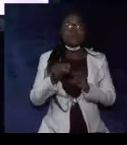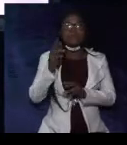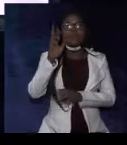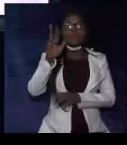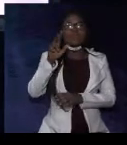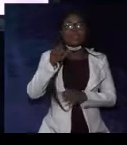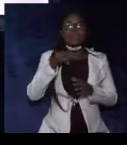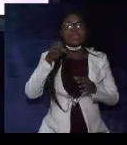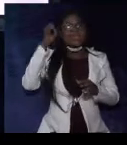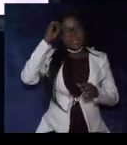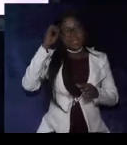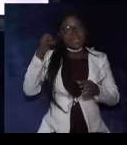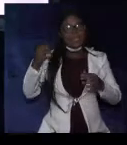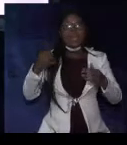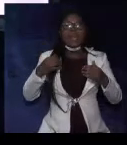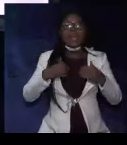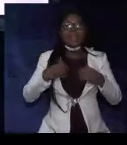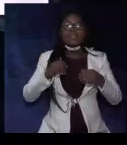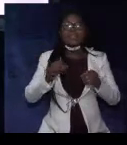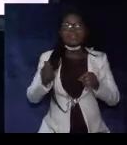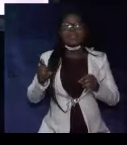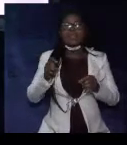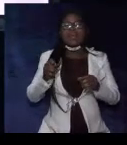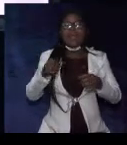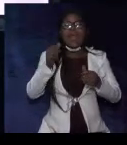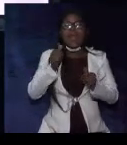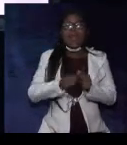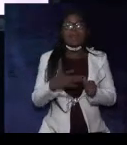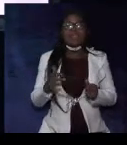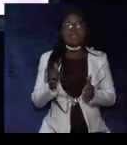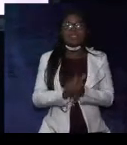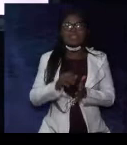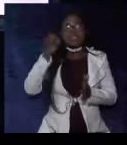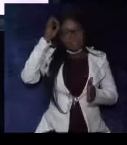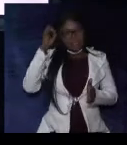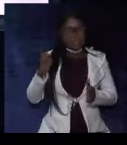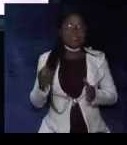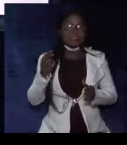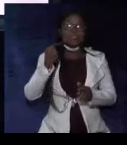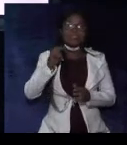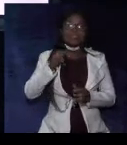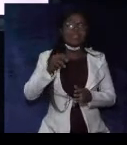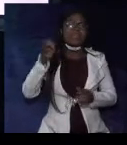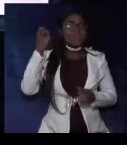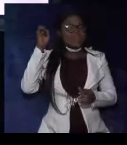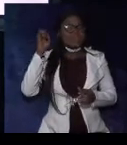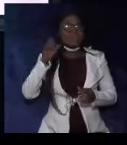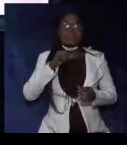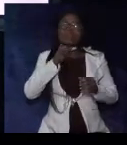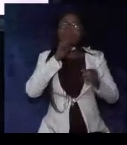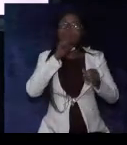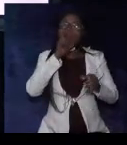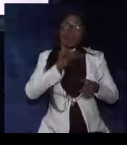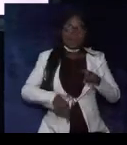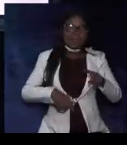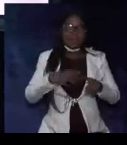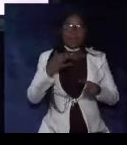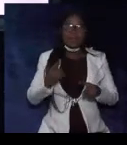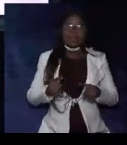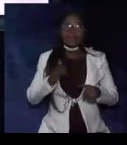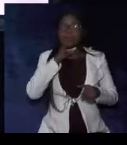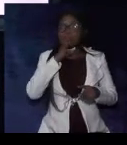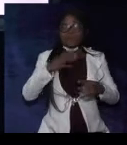Number 3, he has everything he needs, so he can't afford to grumble at all. He